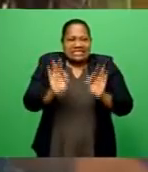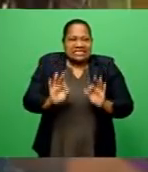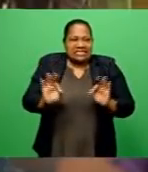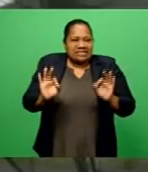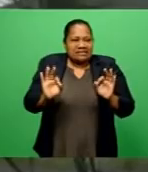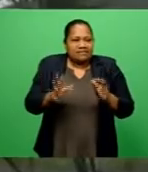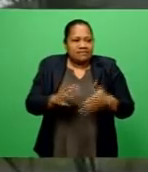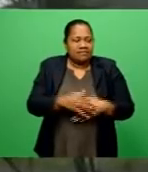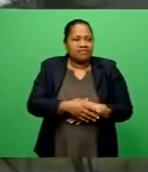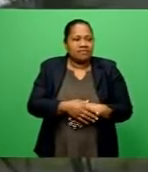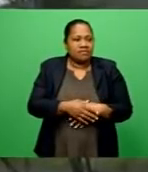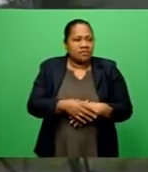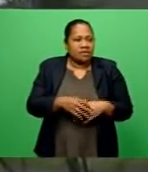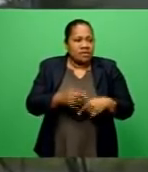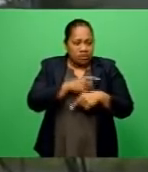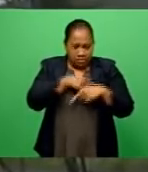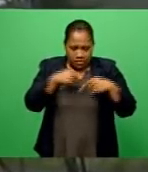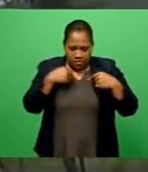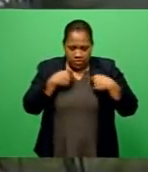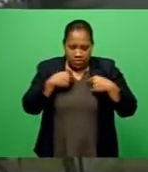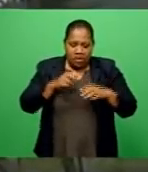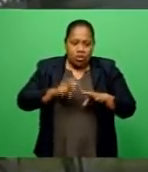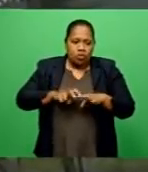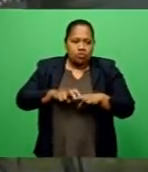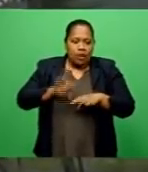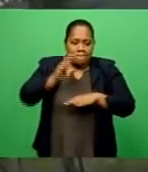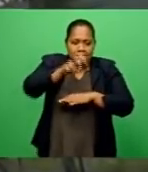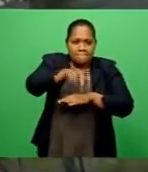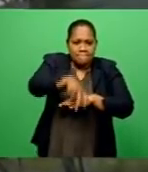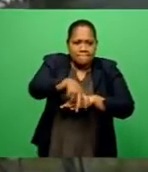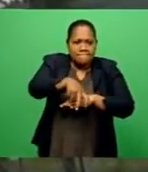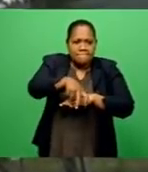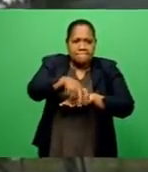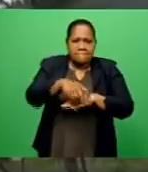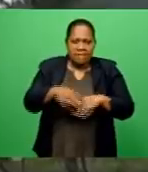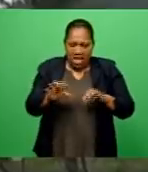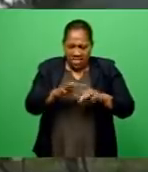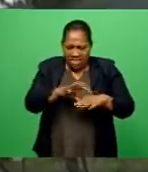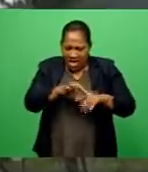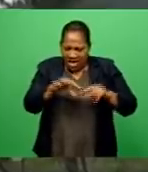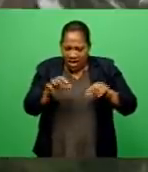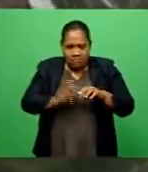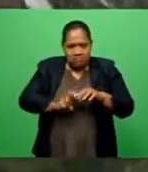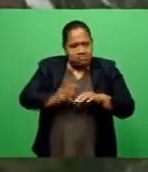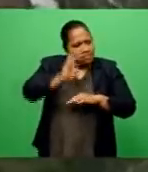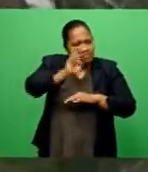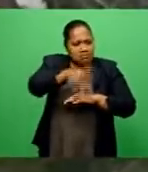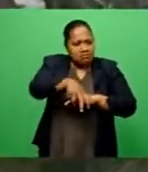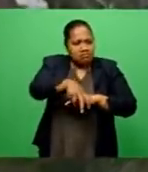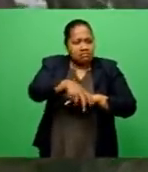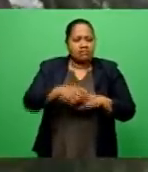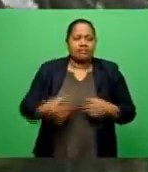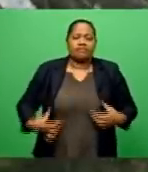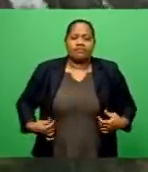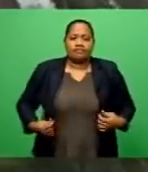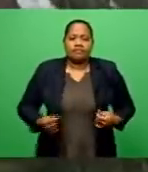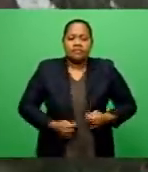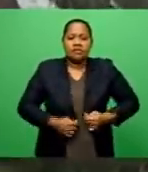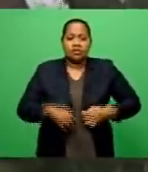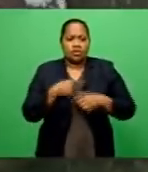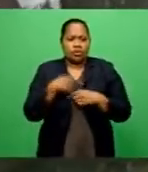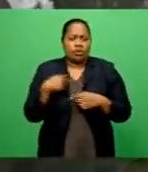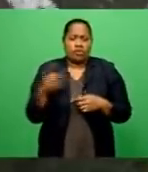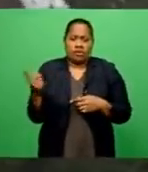creek, we just jump. And then when we come here, these people go and save